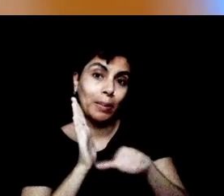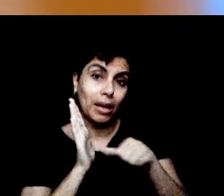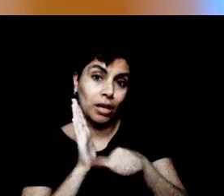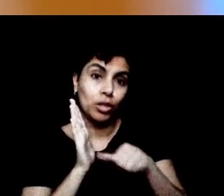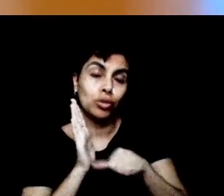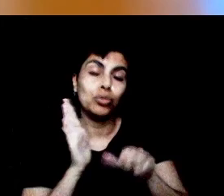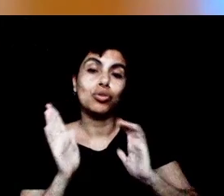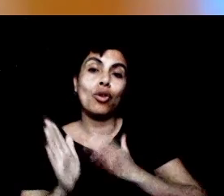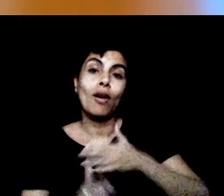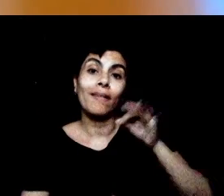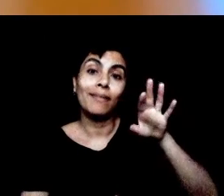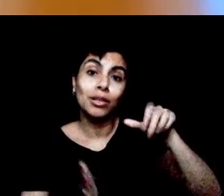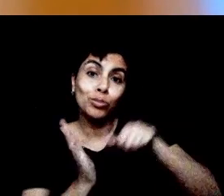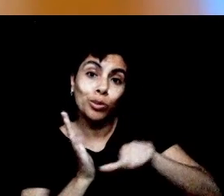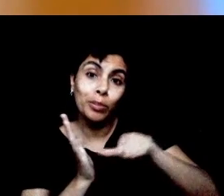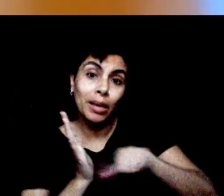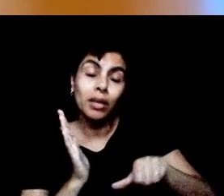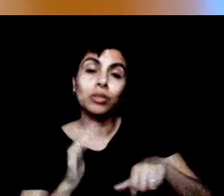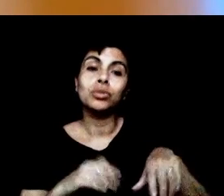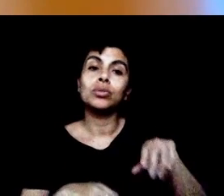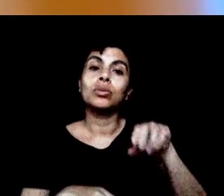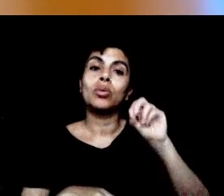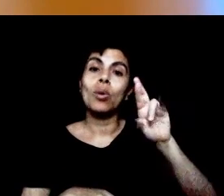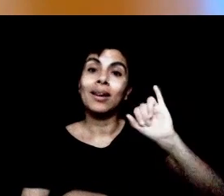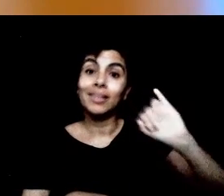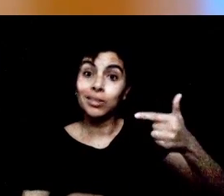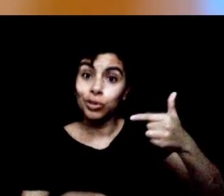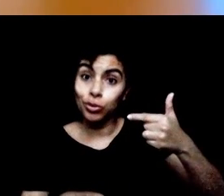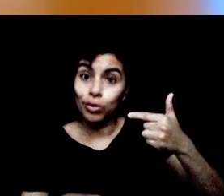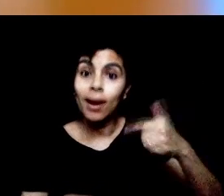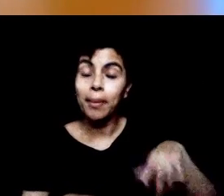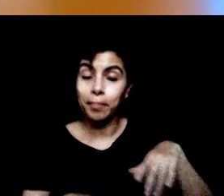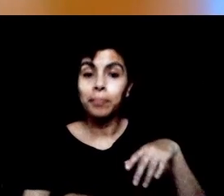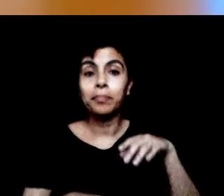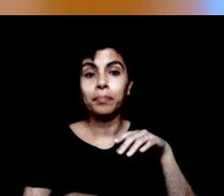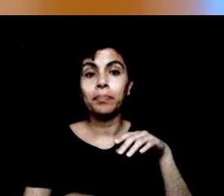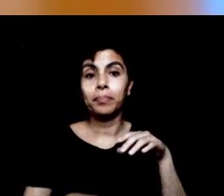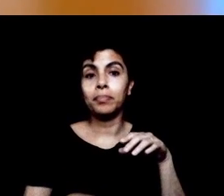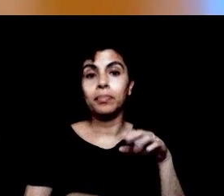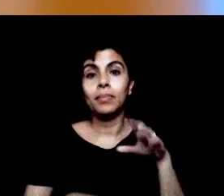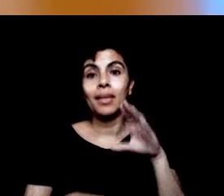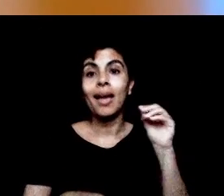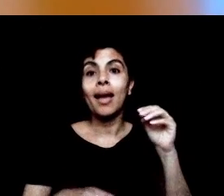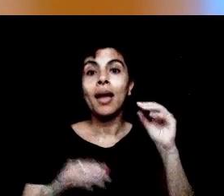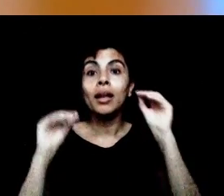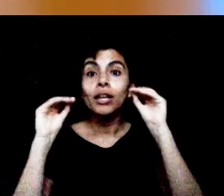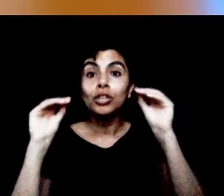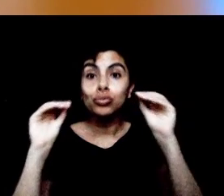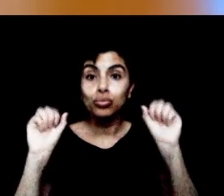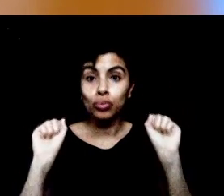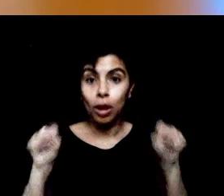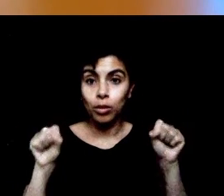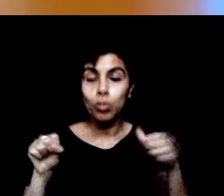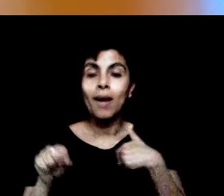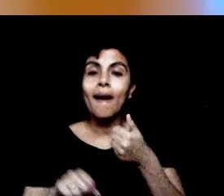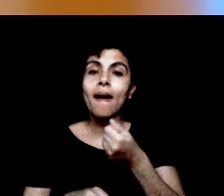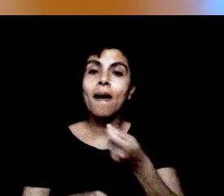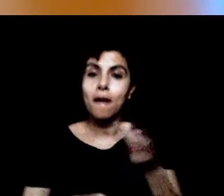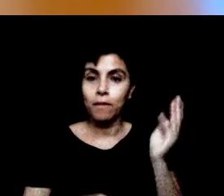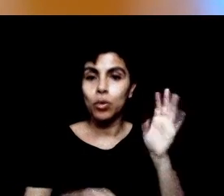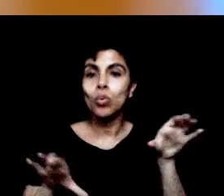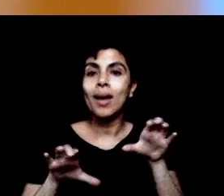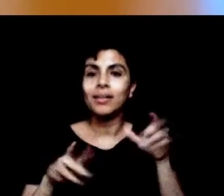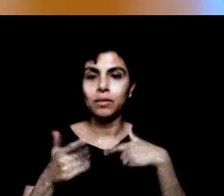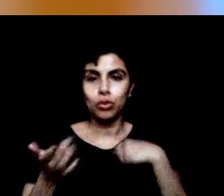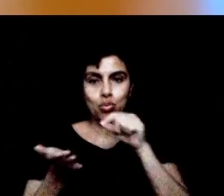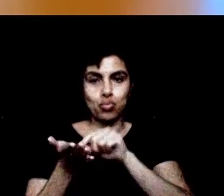page, our Facebook page, or our Instagram, and also Instructables. We have a few